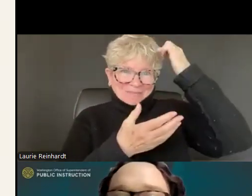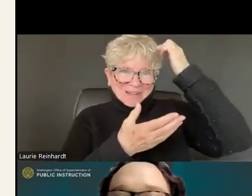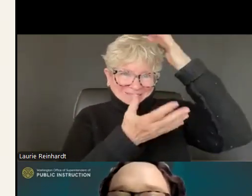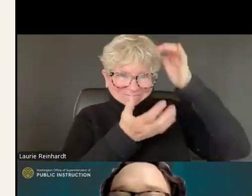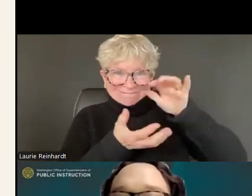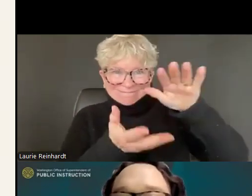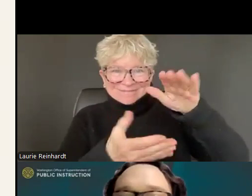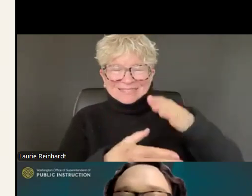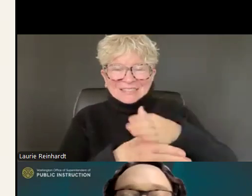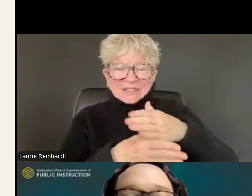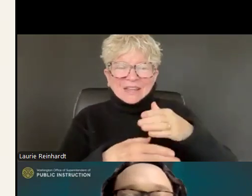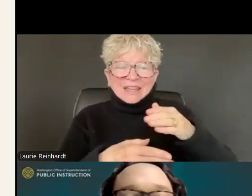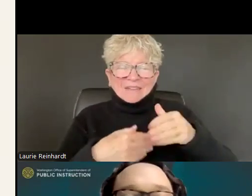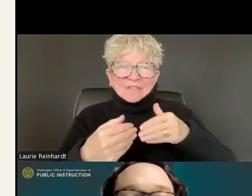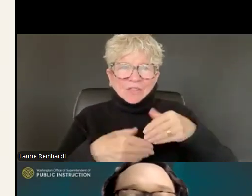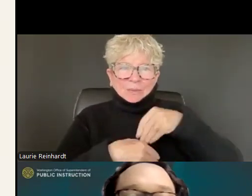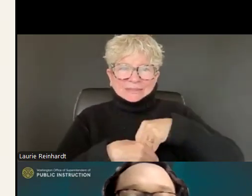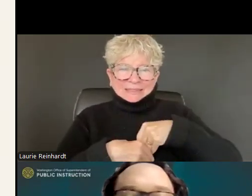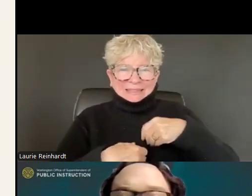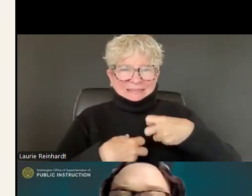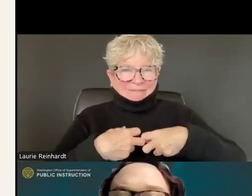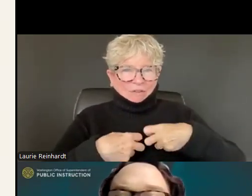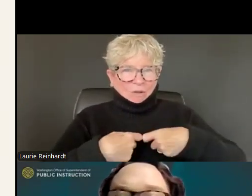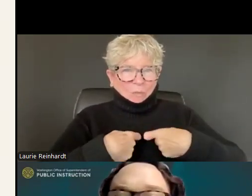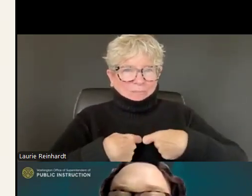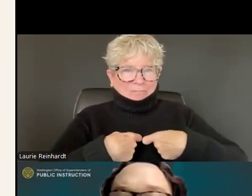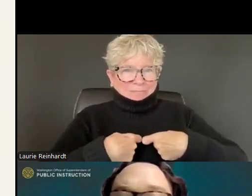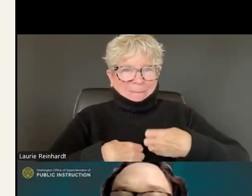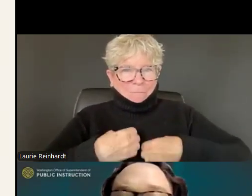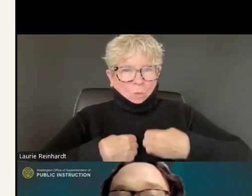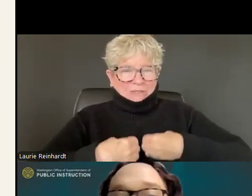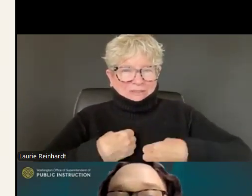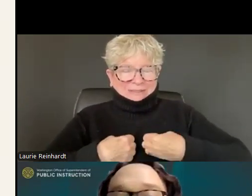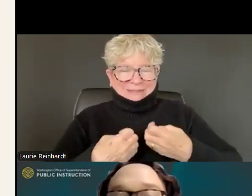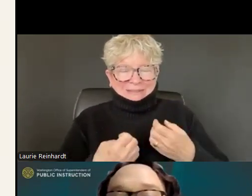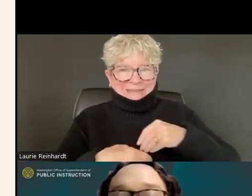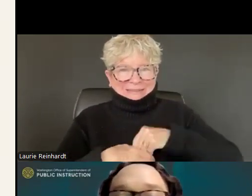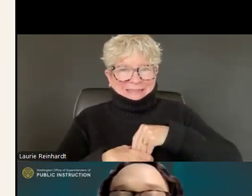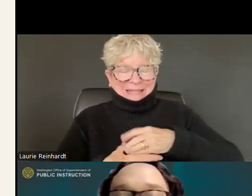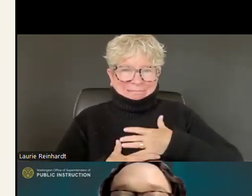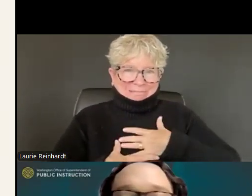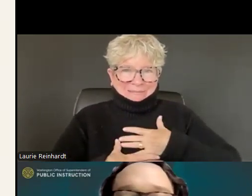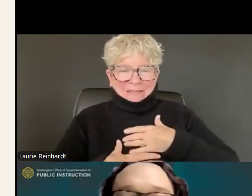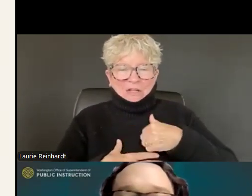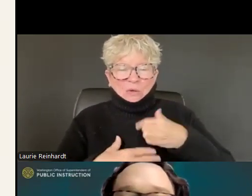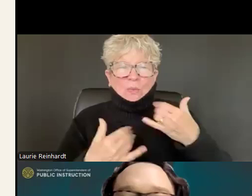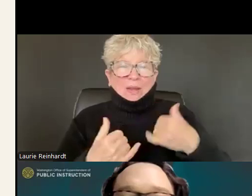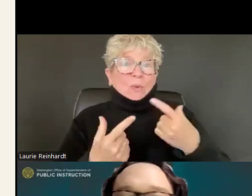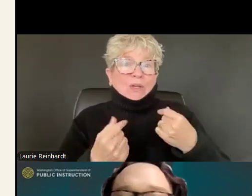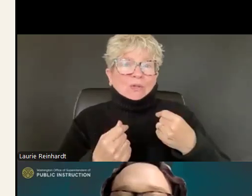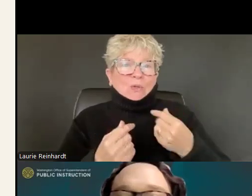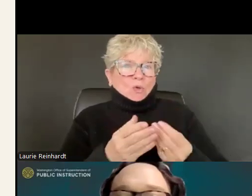difficult emotions I may be managing. And an activity that I like to do right now, I've been doing a lot of gardening, so that